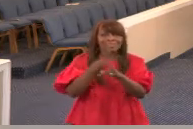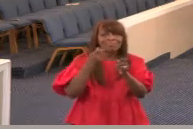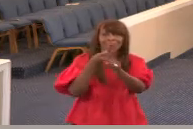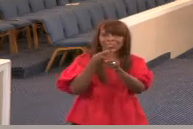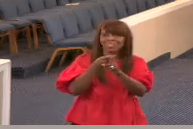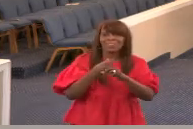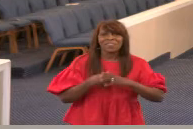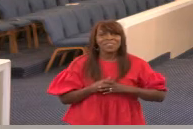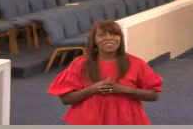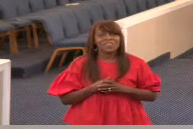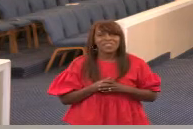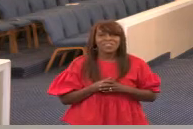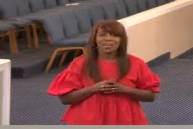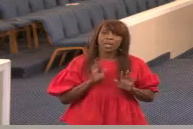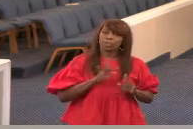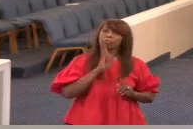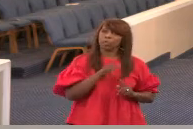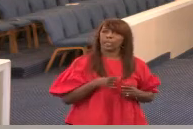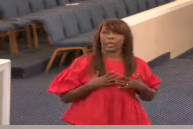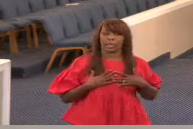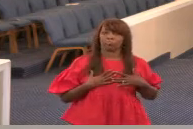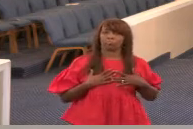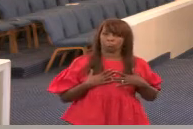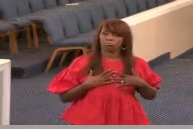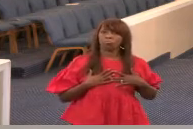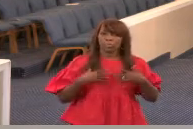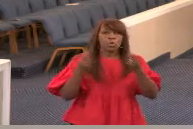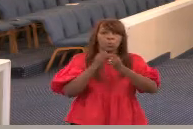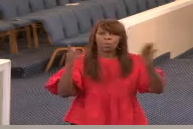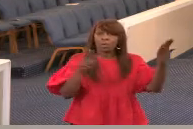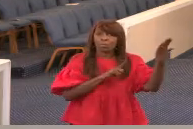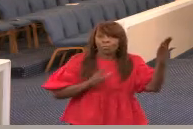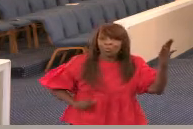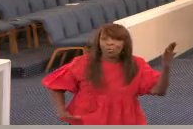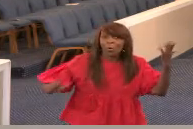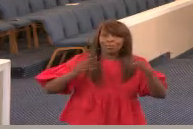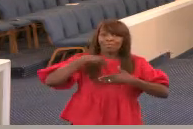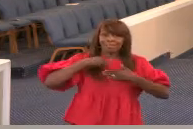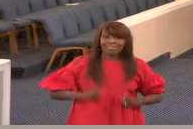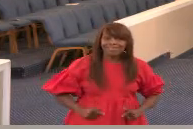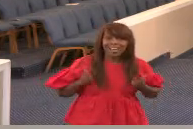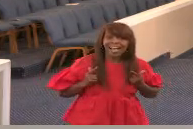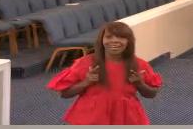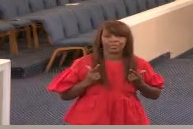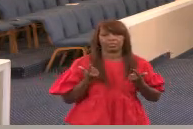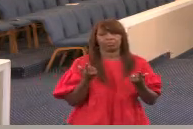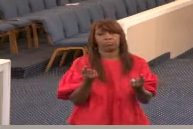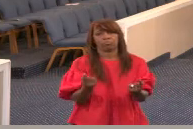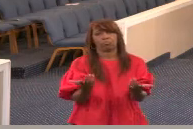Truth be told, if it had not been for the Lord on our side,